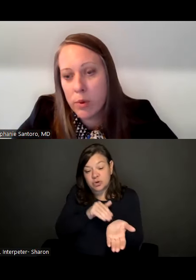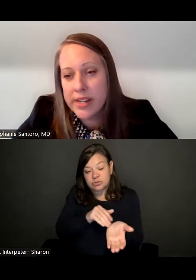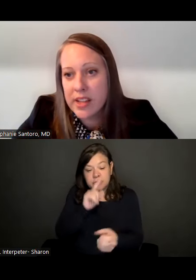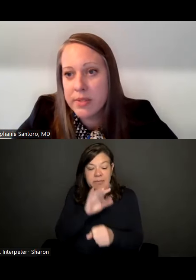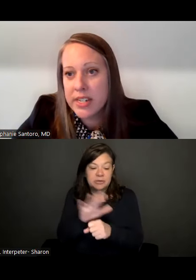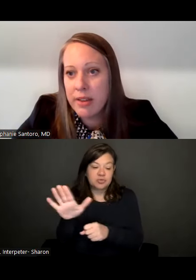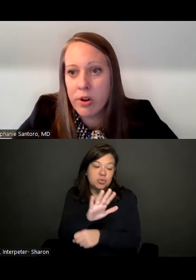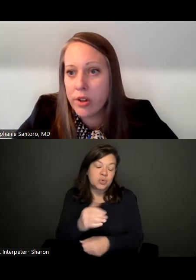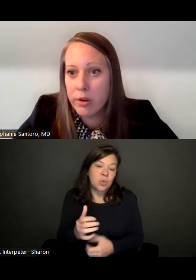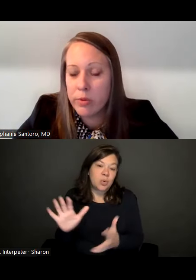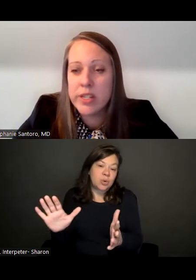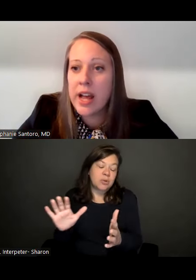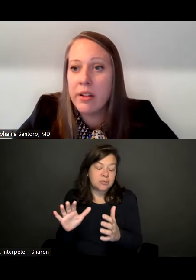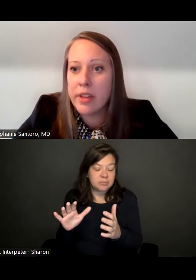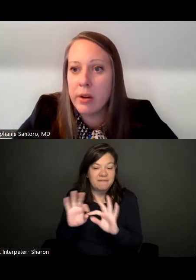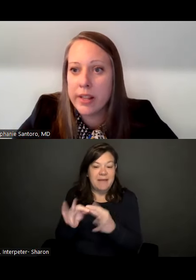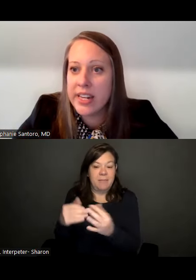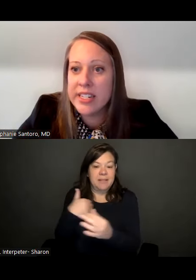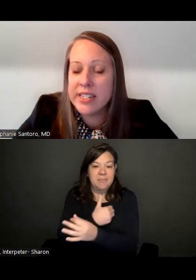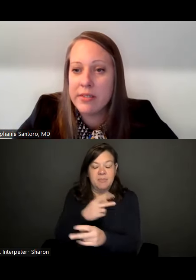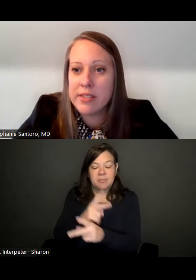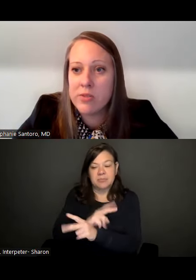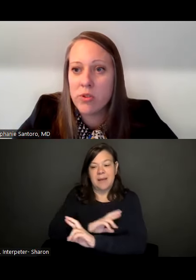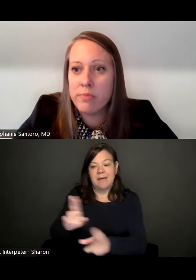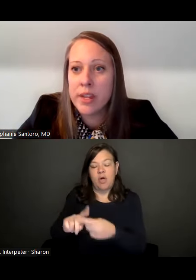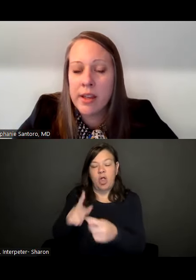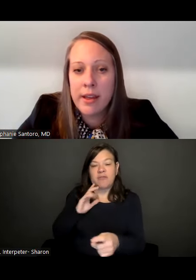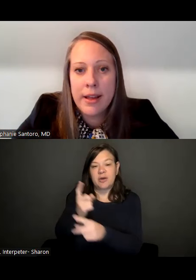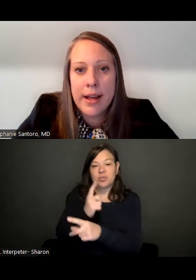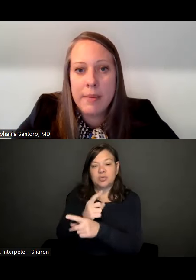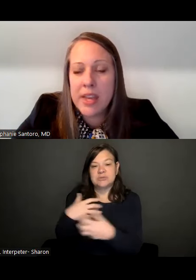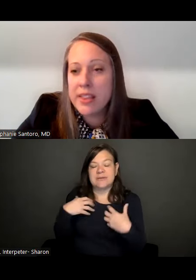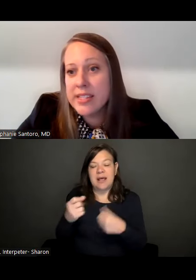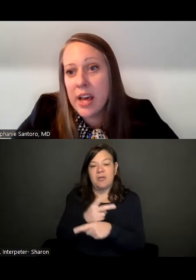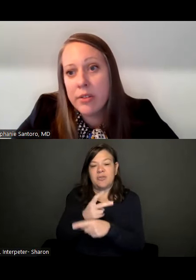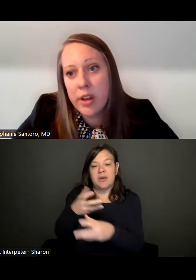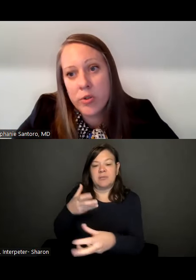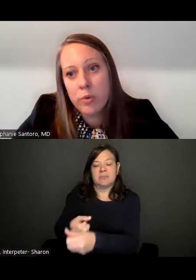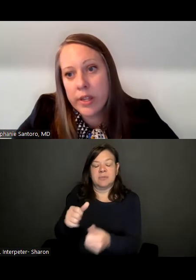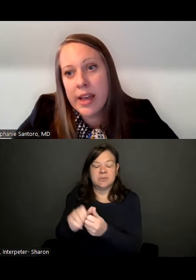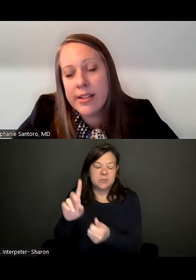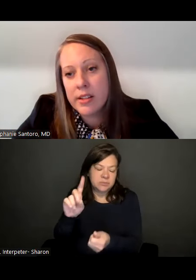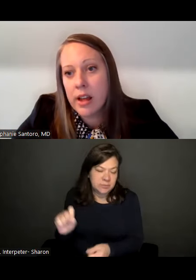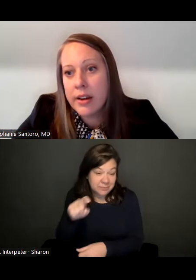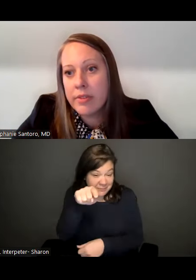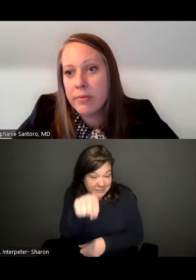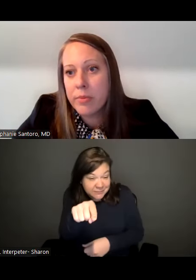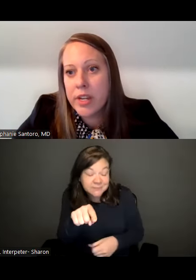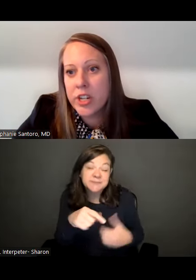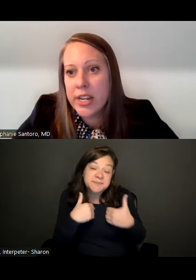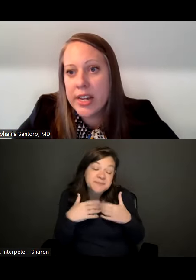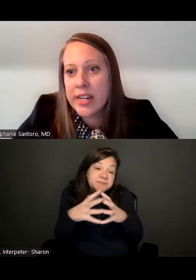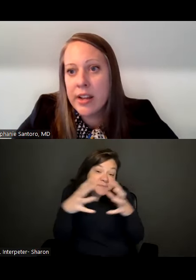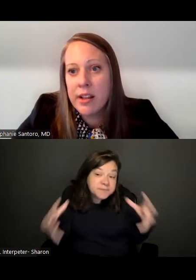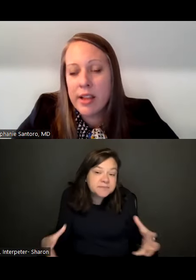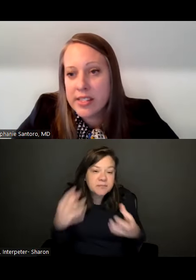your loved one is up to date for all their routine healthcare related to Down syndrome. And this healthcare tool really has a lot of